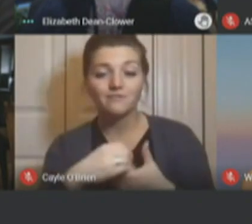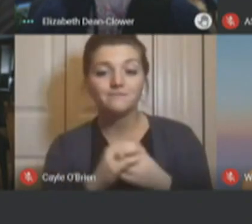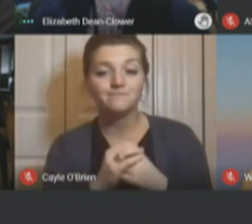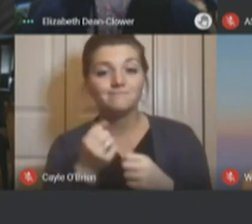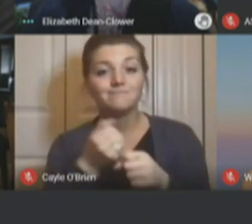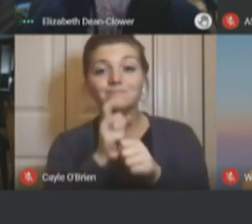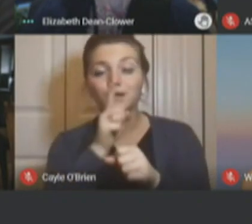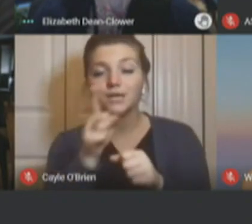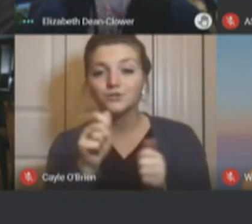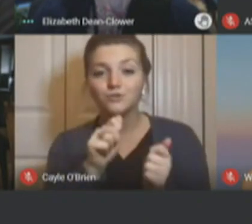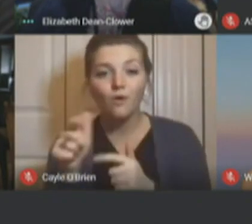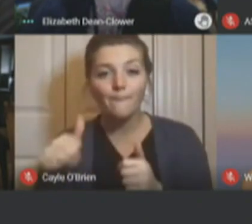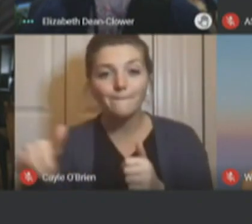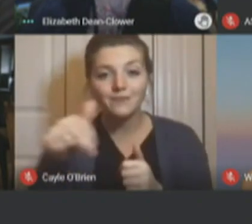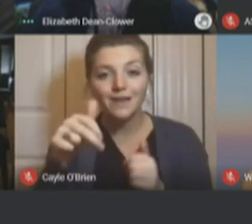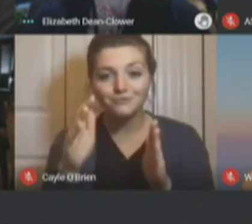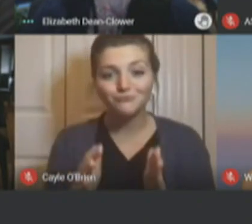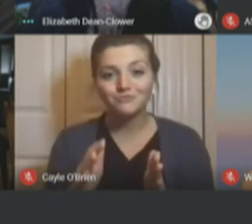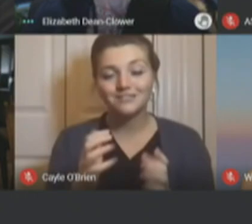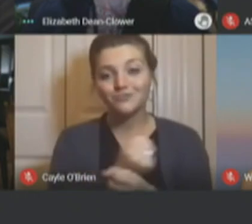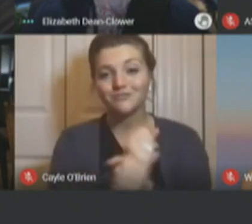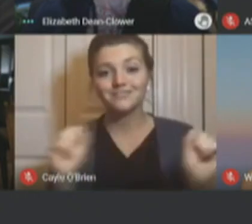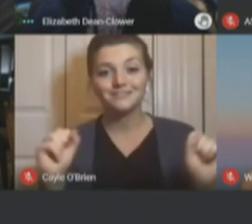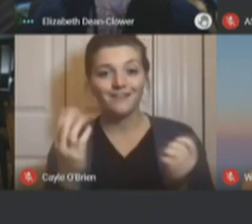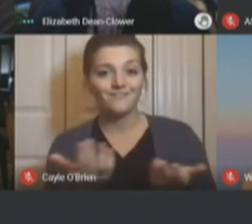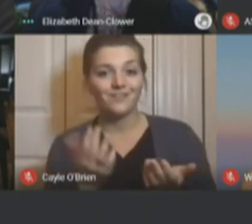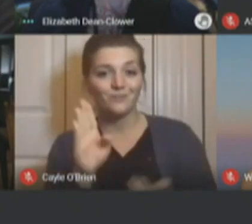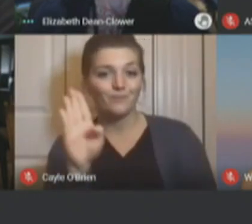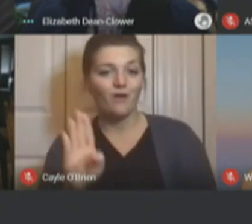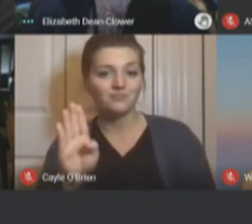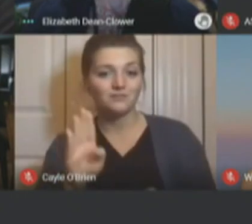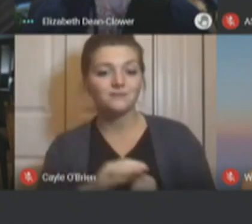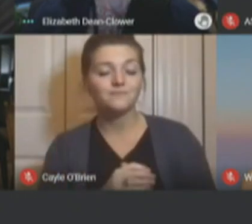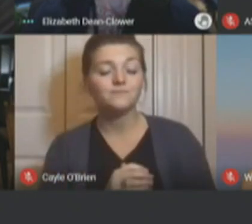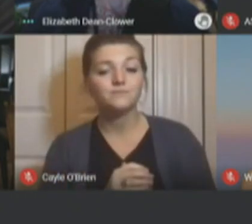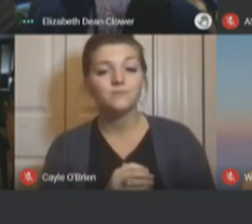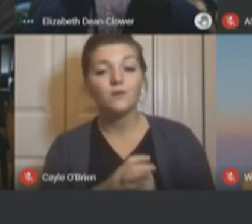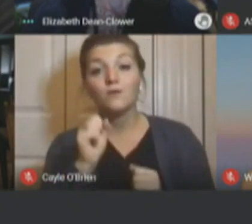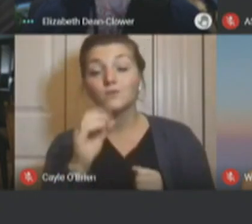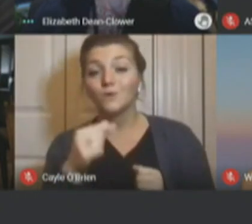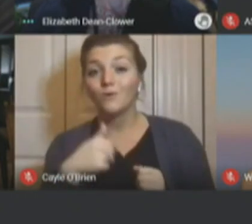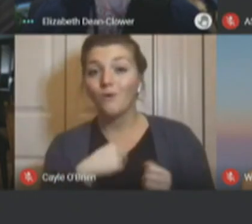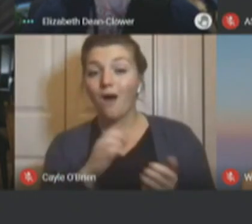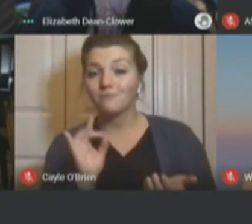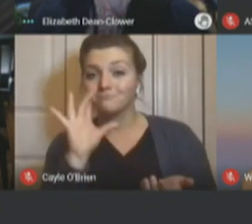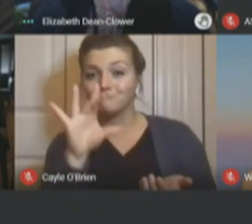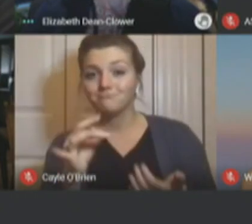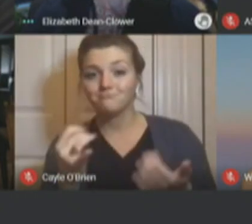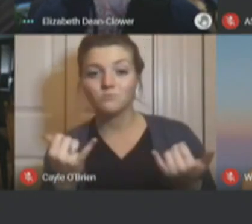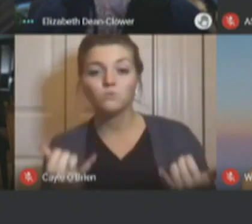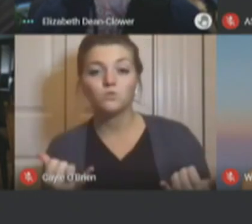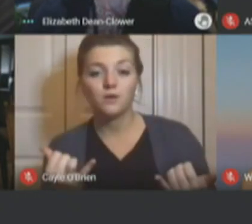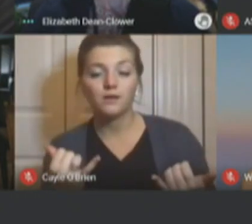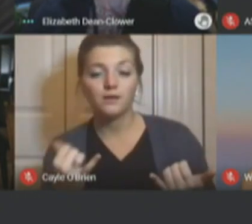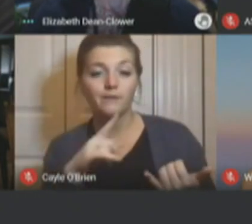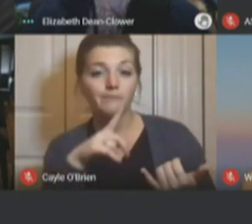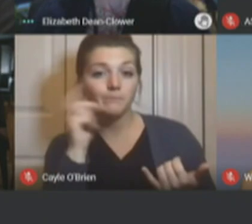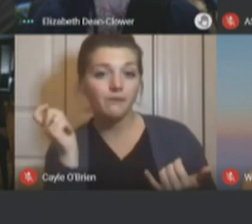pedestrians safe in the city. So I'm passing that on to you because